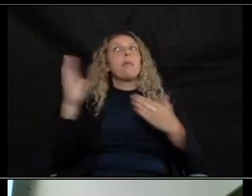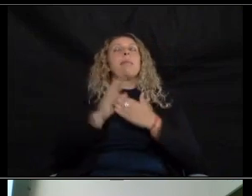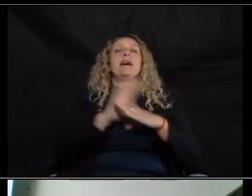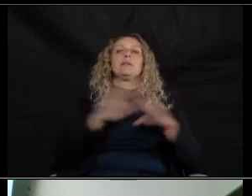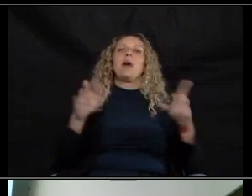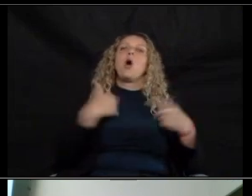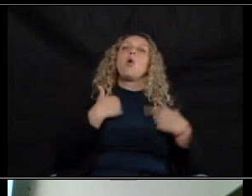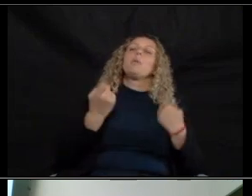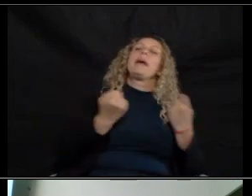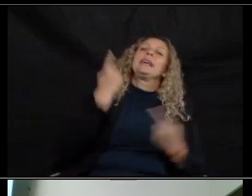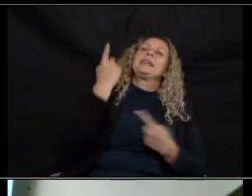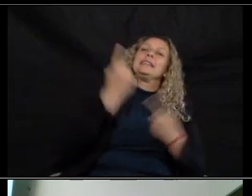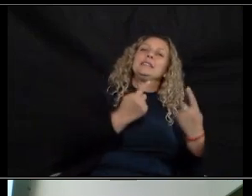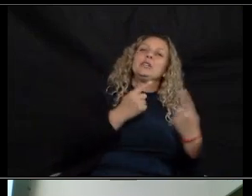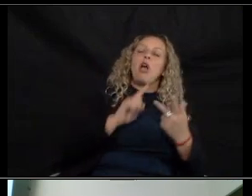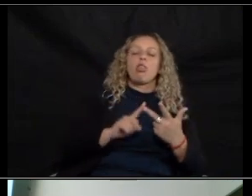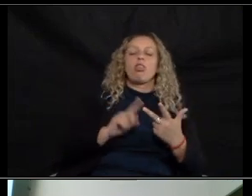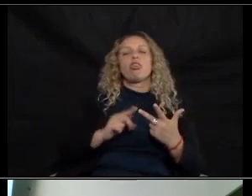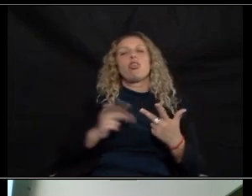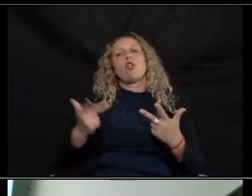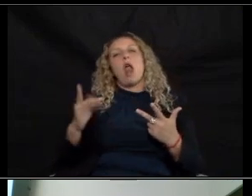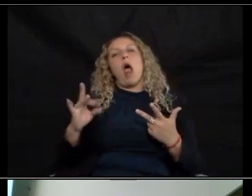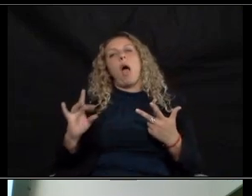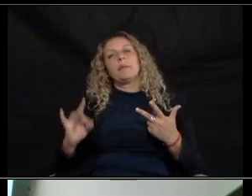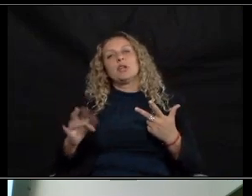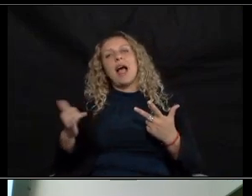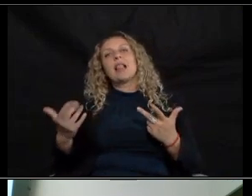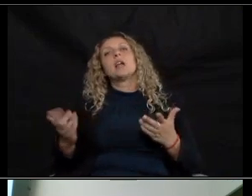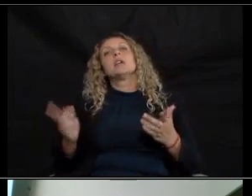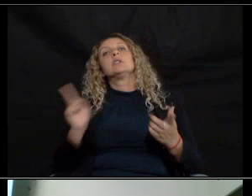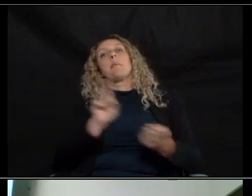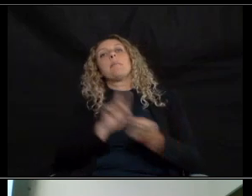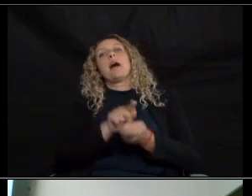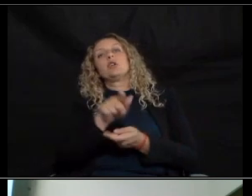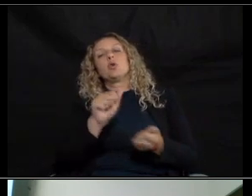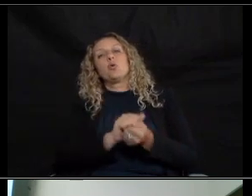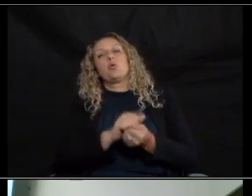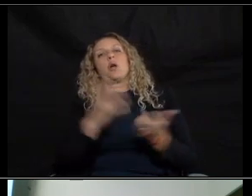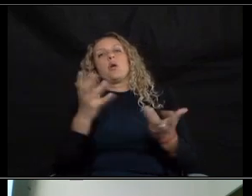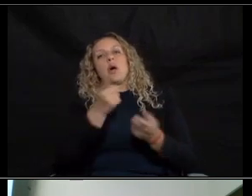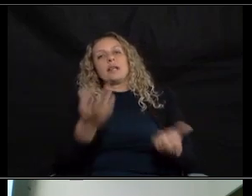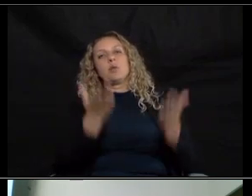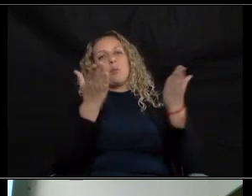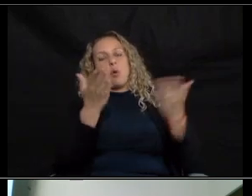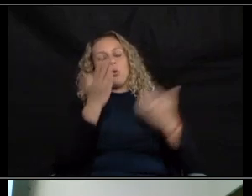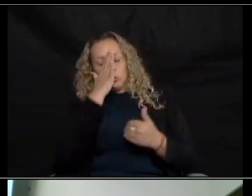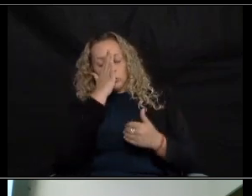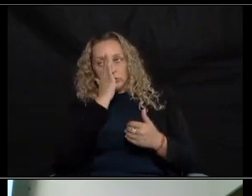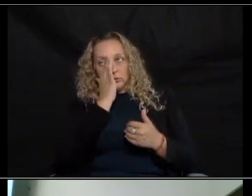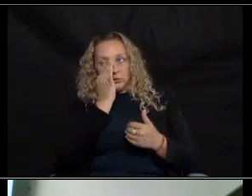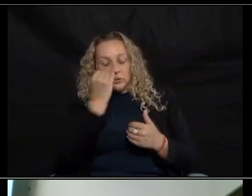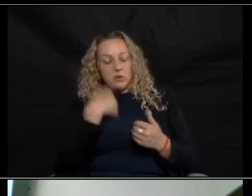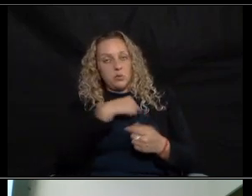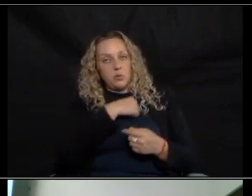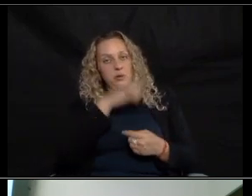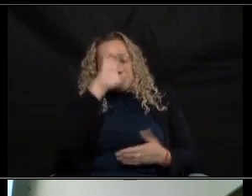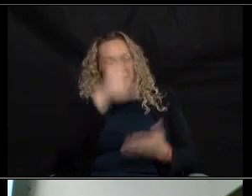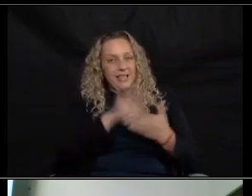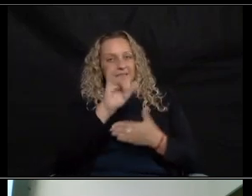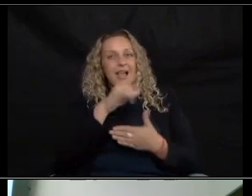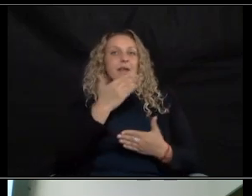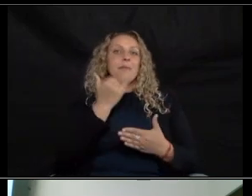what you might consider as a third option, let us come back to you with what he's proposed, because we believe that it